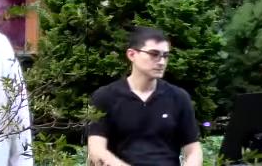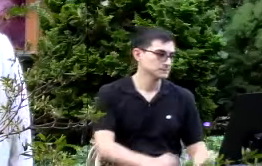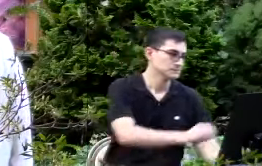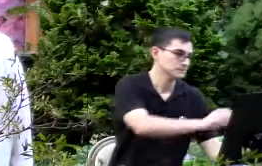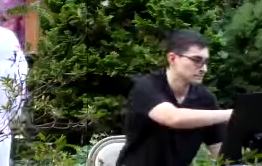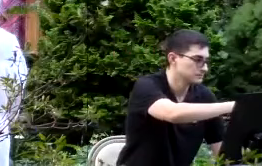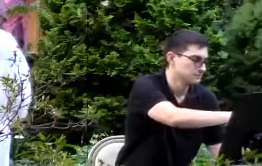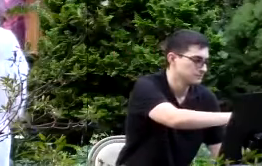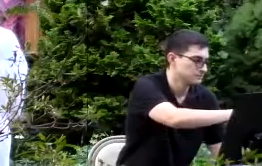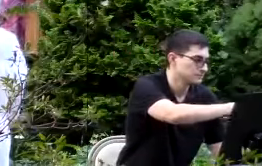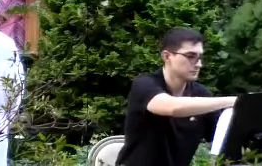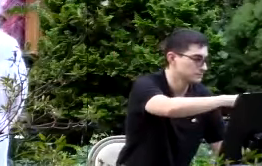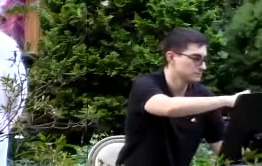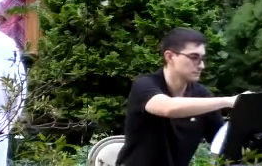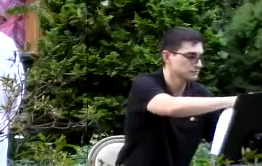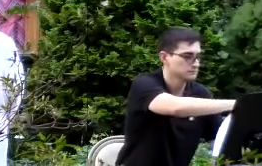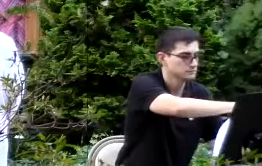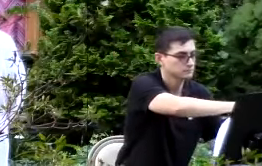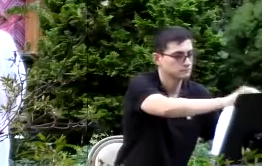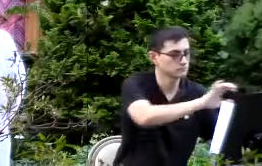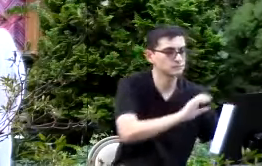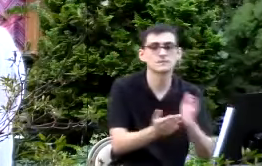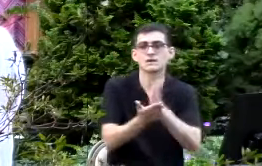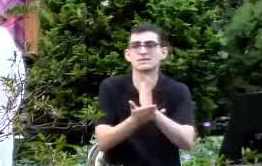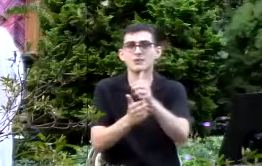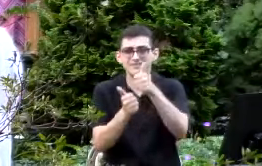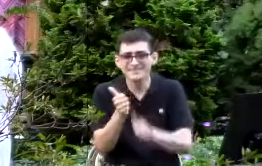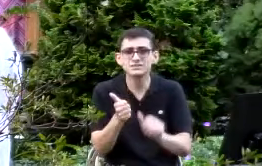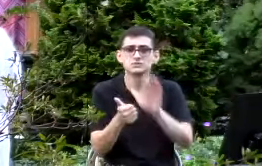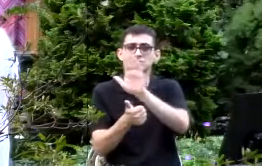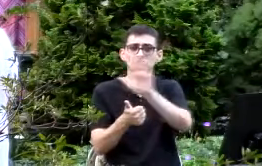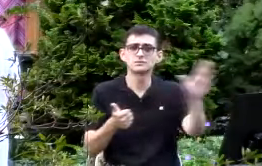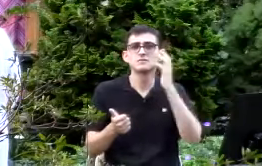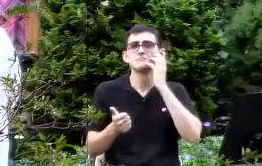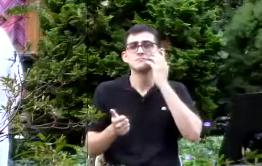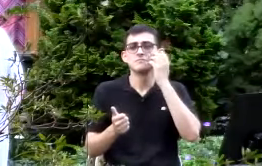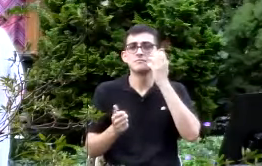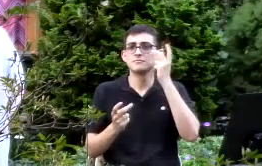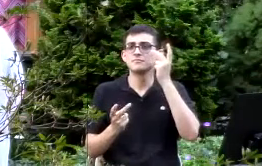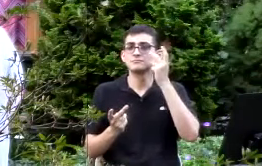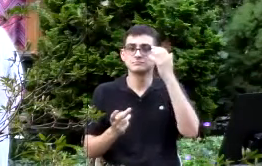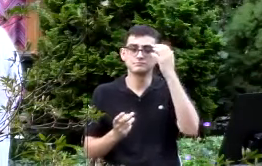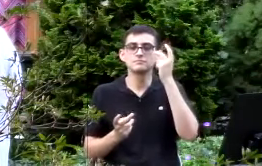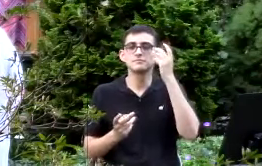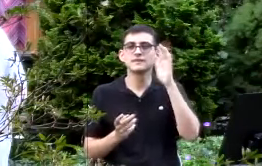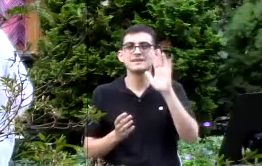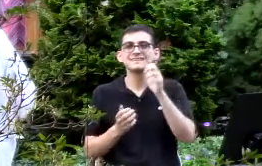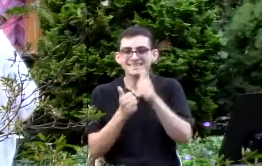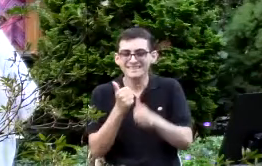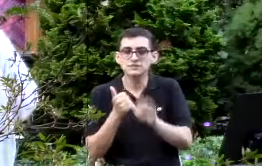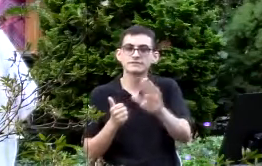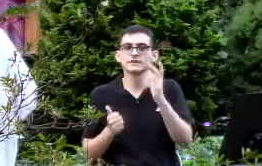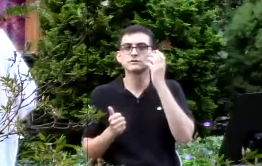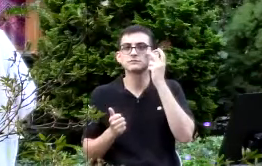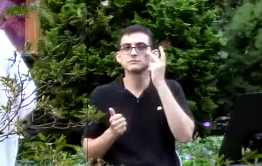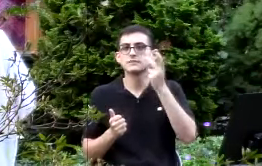we say, Zichronam Livracha, may each of their memories be for a blessing as we turn to page 598 to recite the Mourner's Kaddish together.